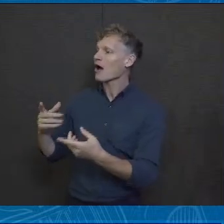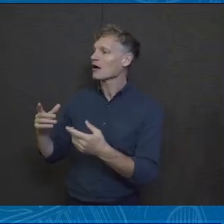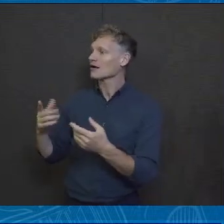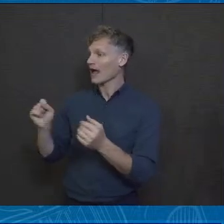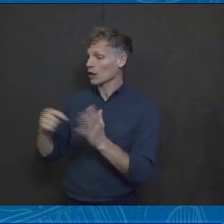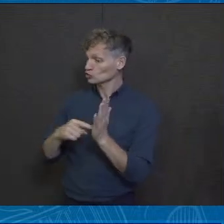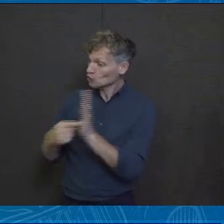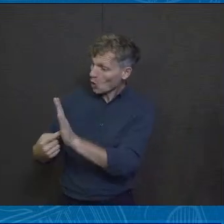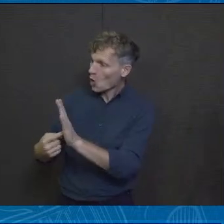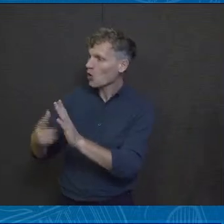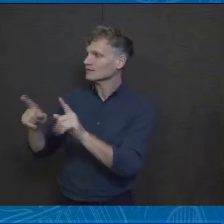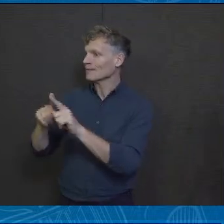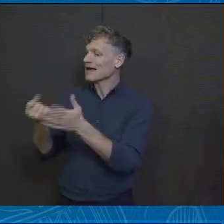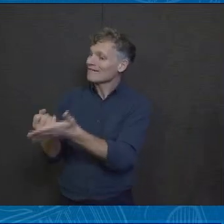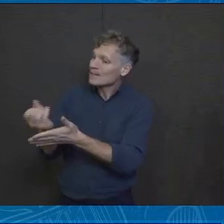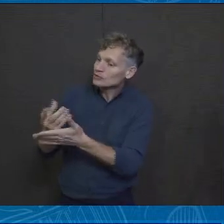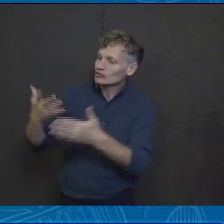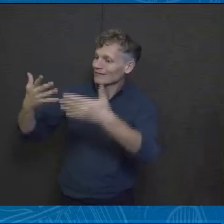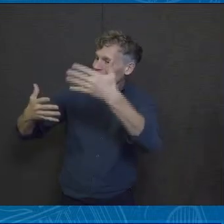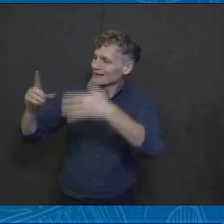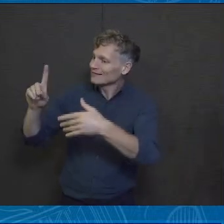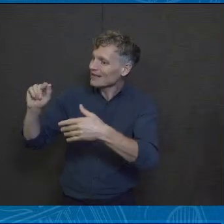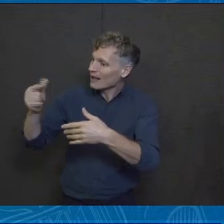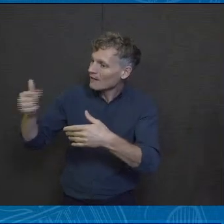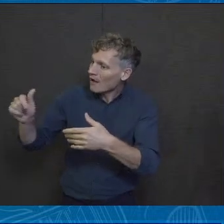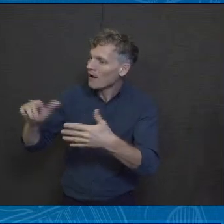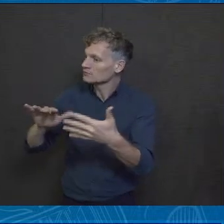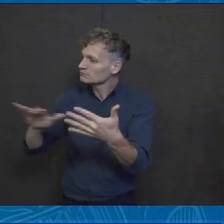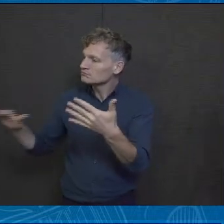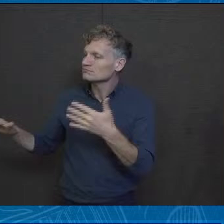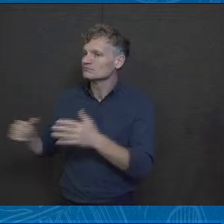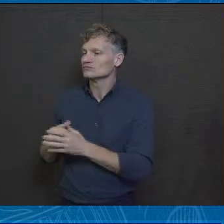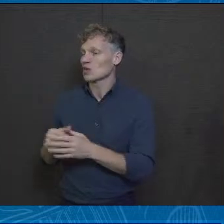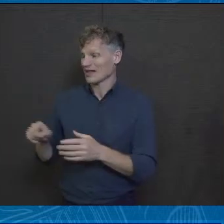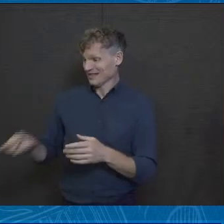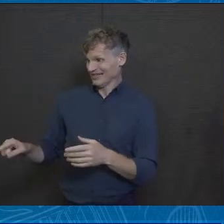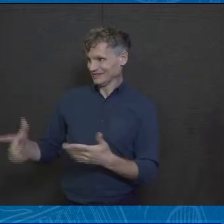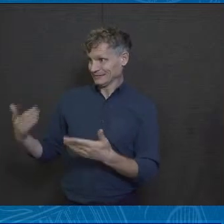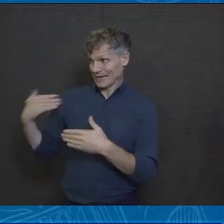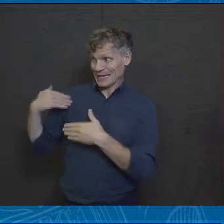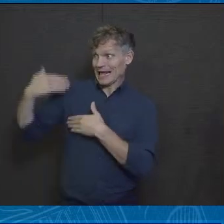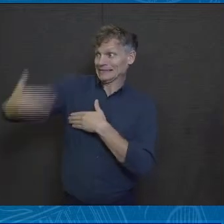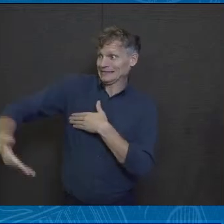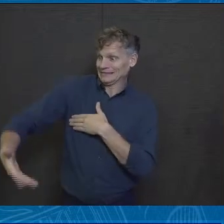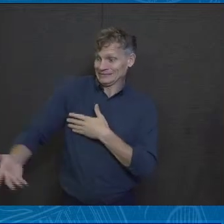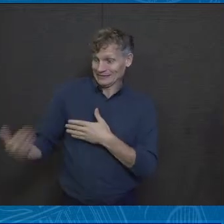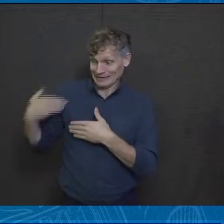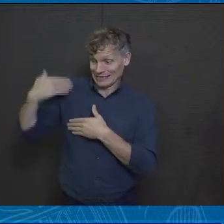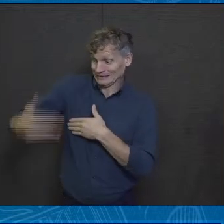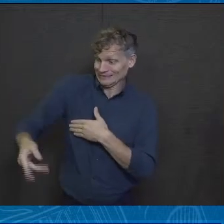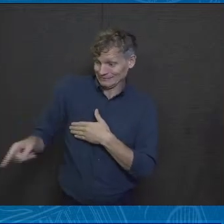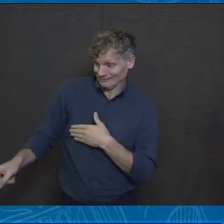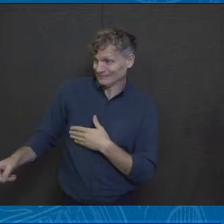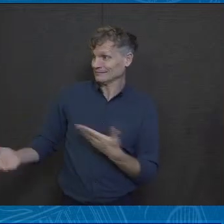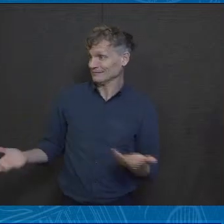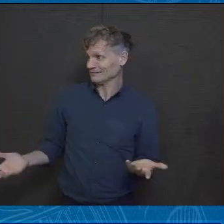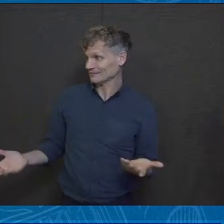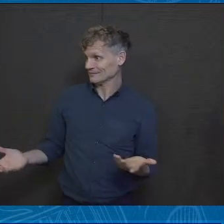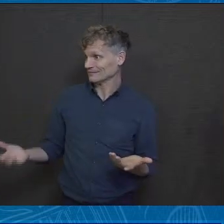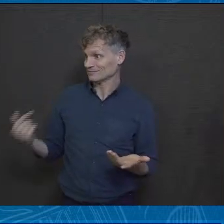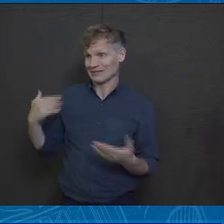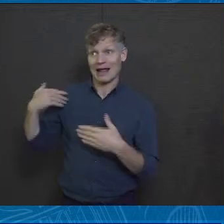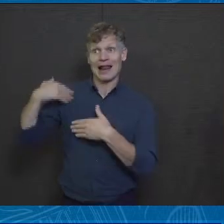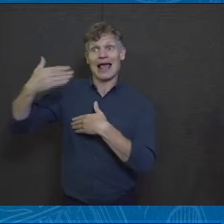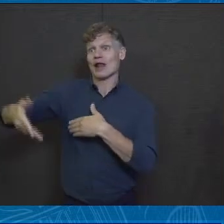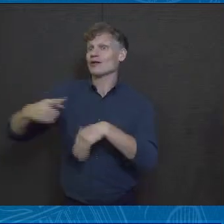also the future. You are the next generation for us because of we can leave the world to you because